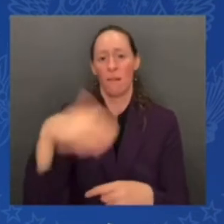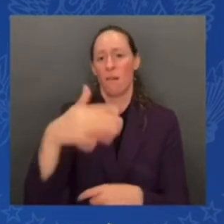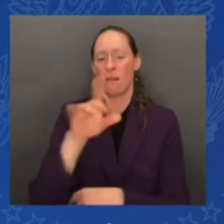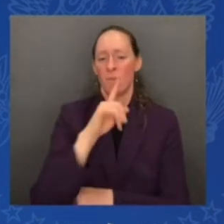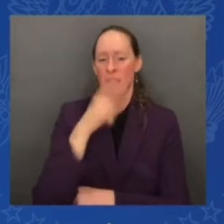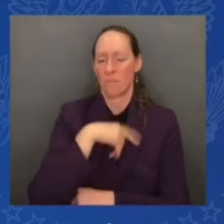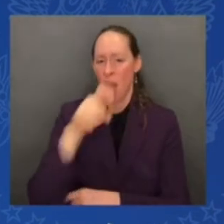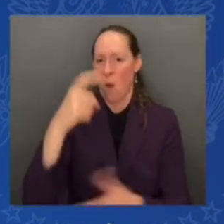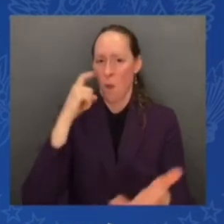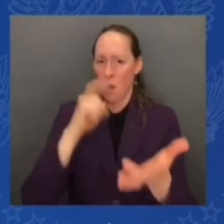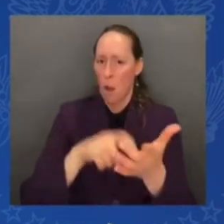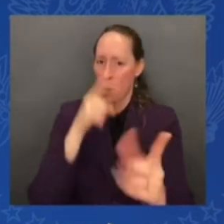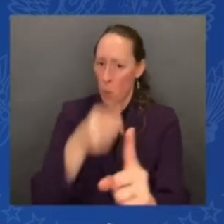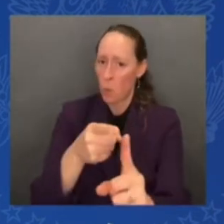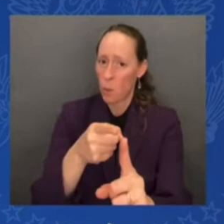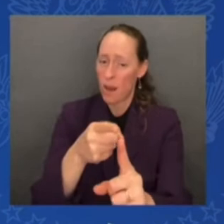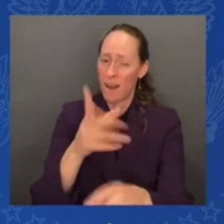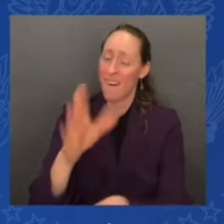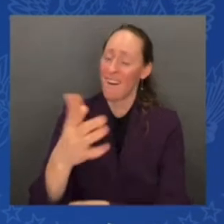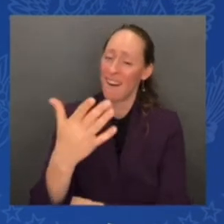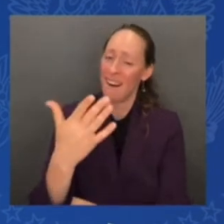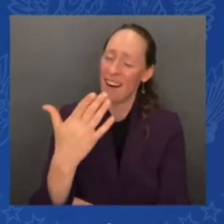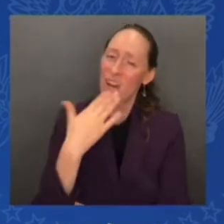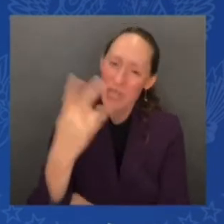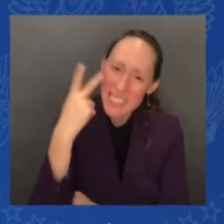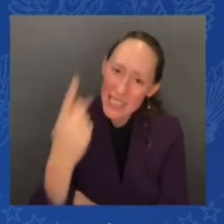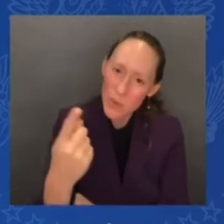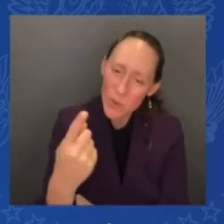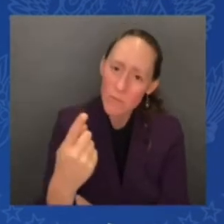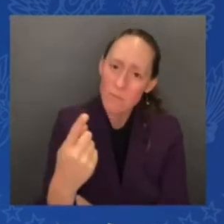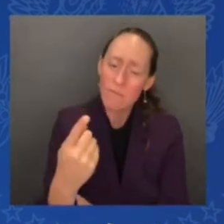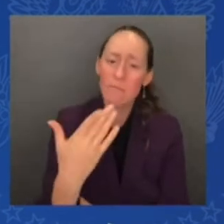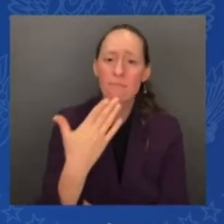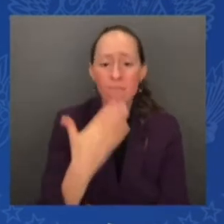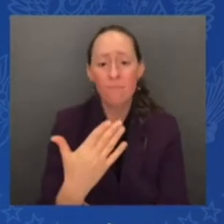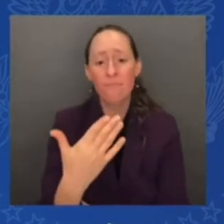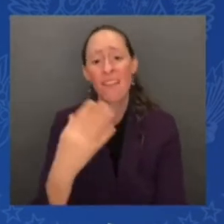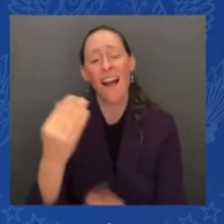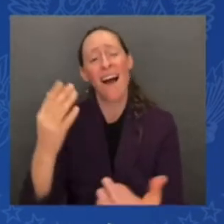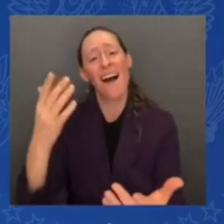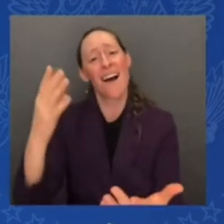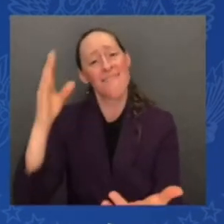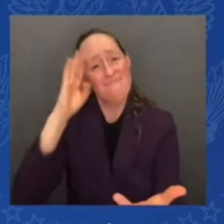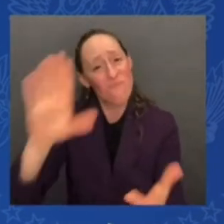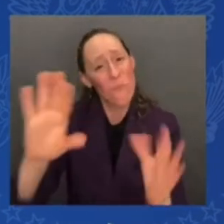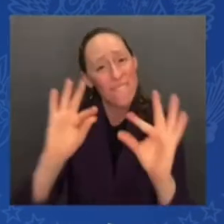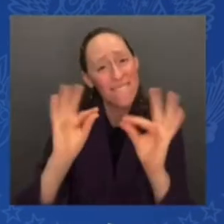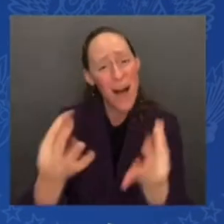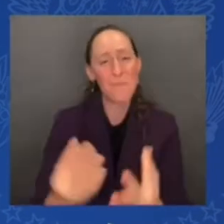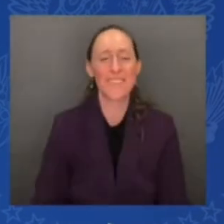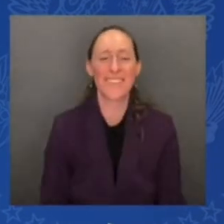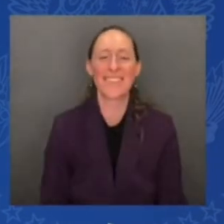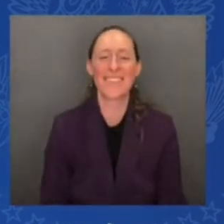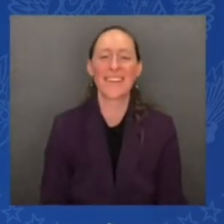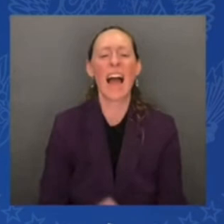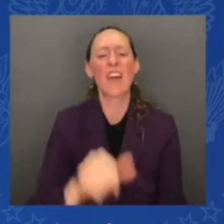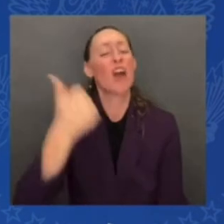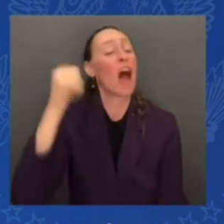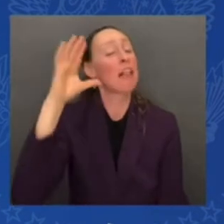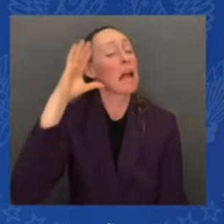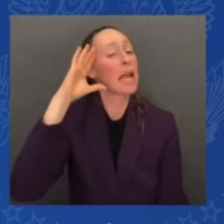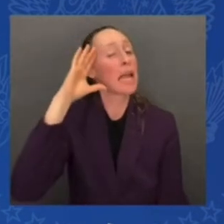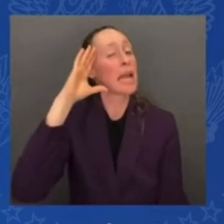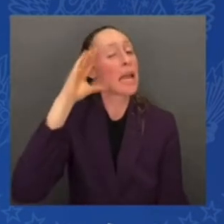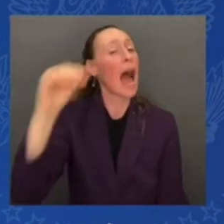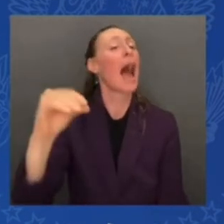you, man. Thank you, and thank your whole family. Great to meet you. And that guy sitting next to you, you know, Ben Ray Lujan, I don't know